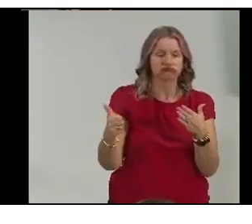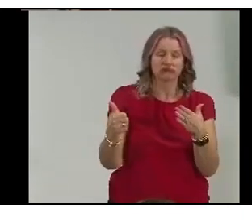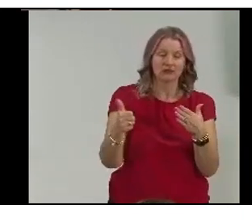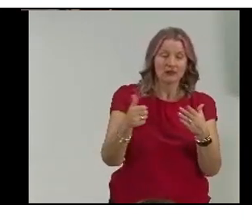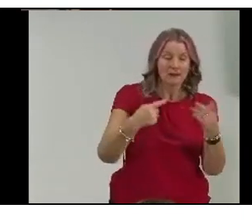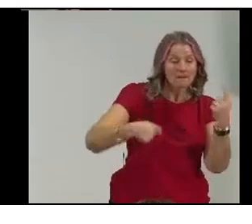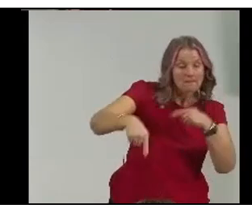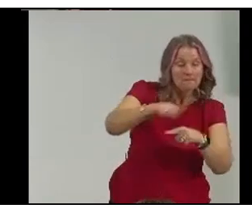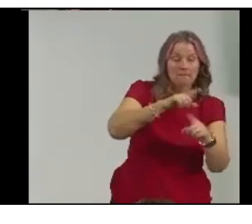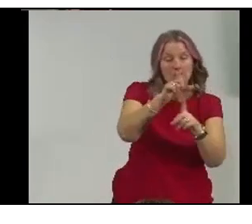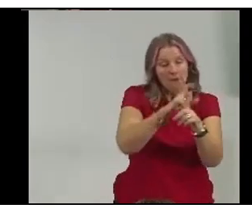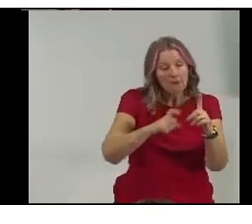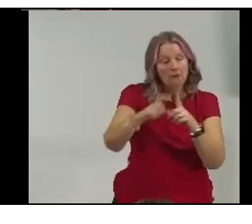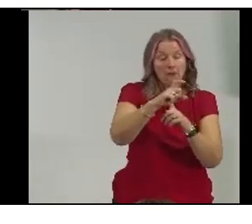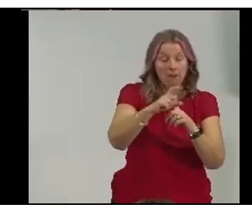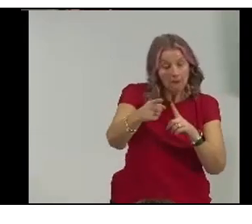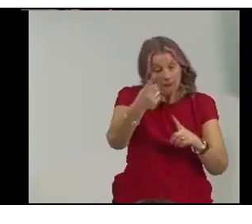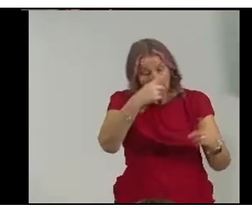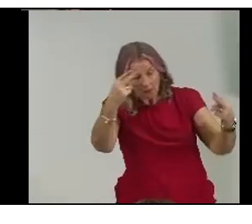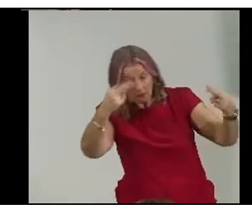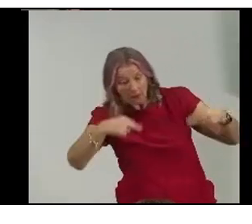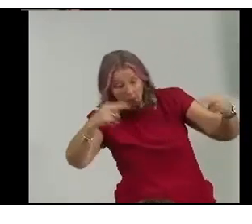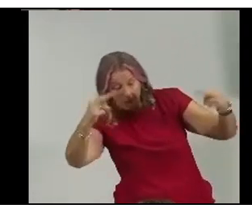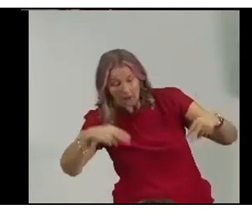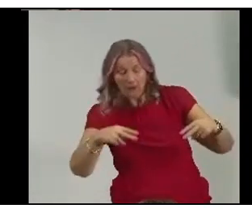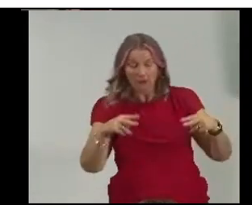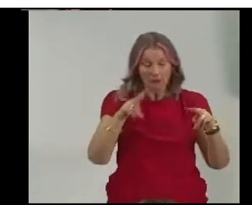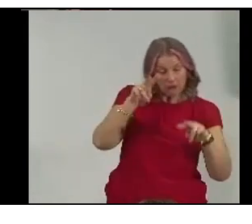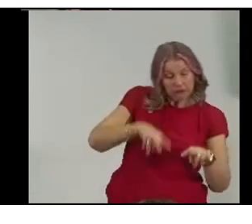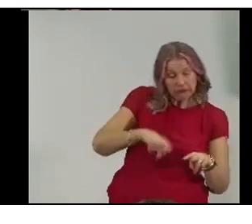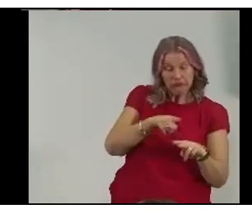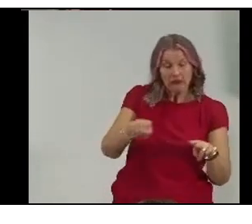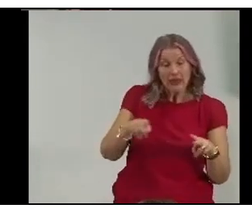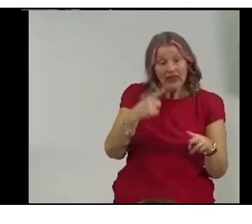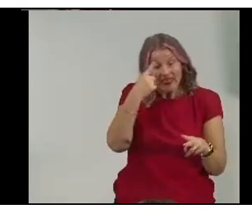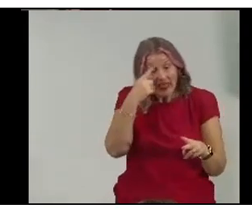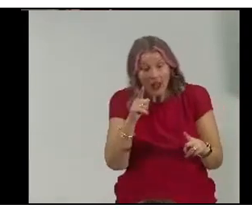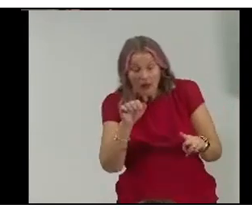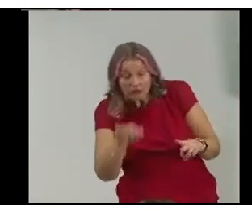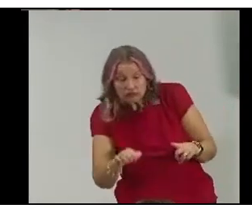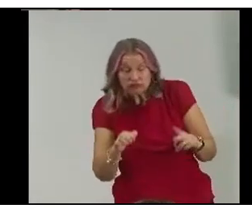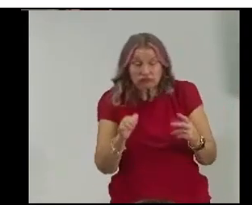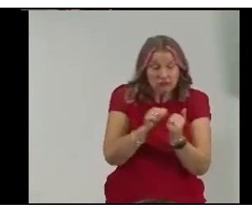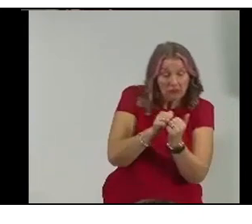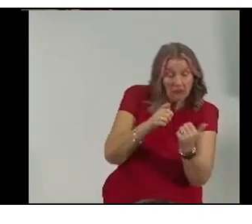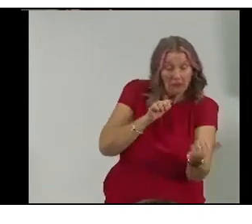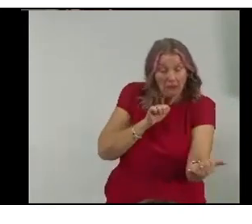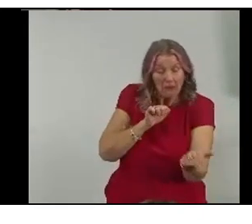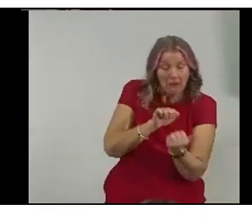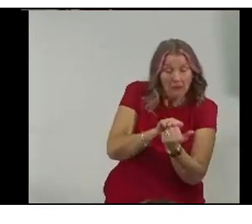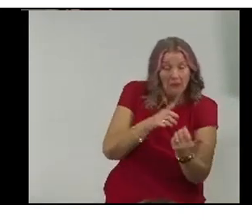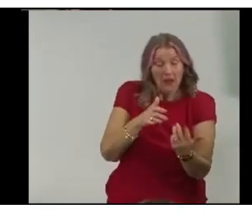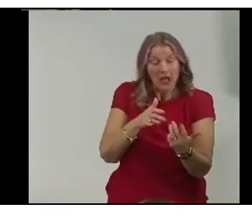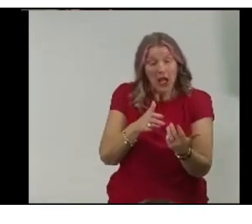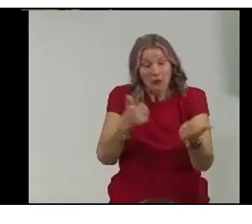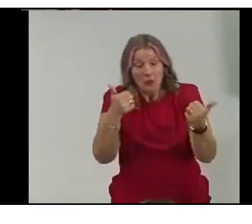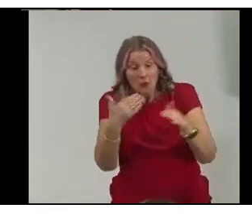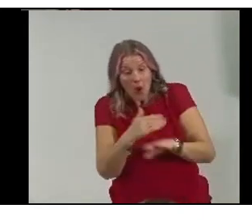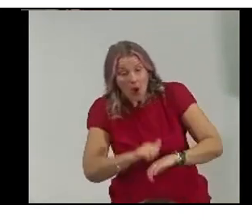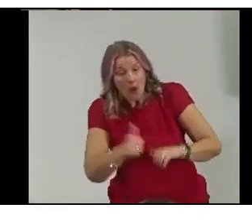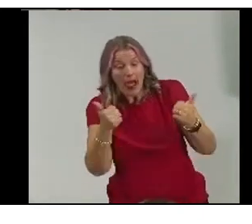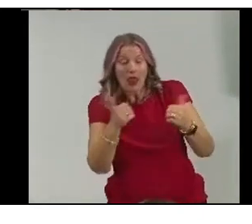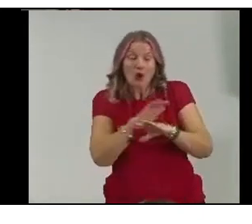from the community to assess and say this goes, this doesn't, this sense of humor. Yes, no, this is too much, really work